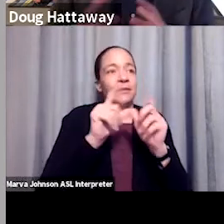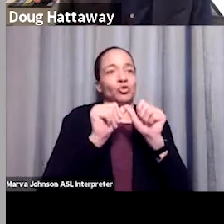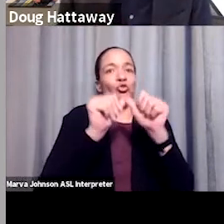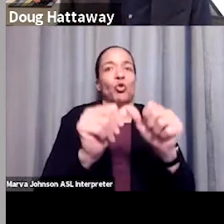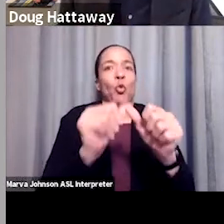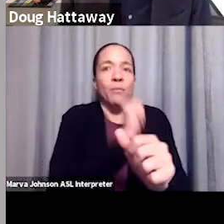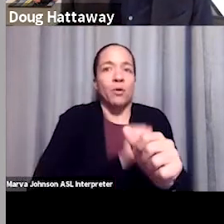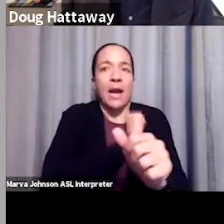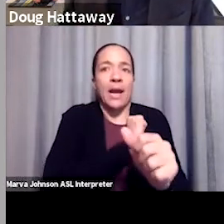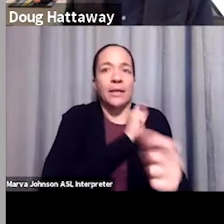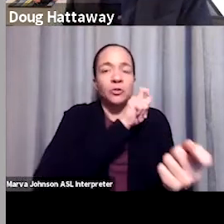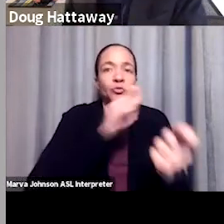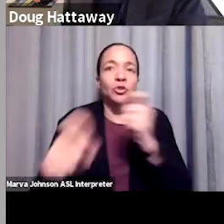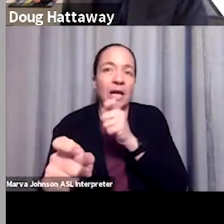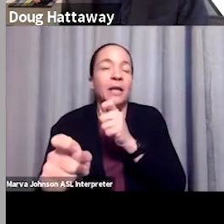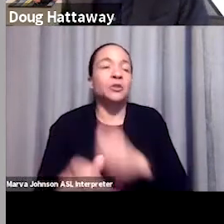a very large scale.